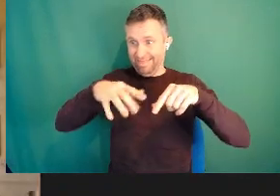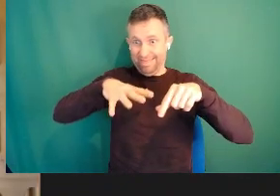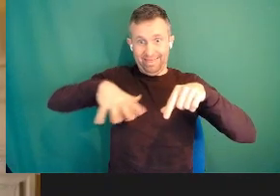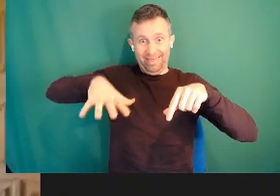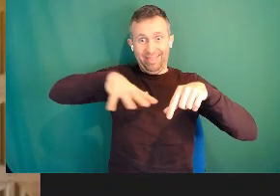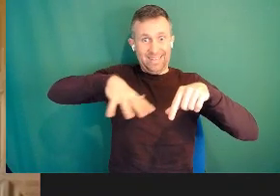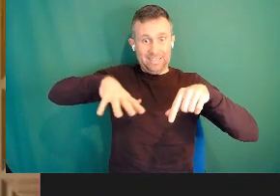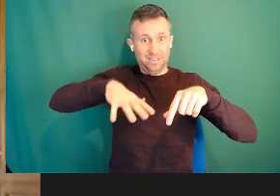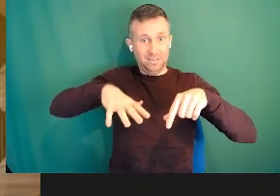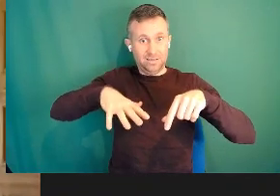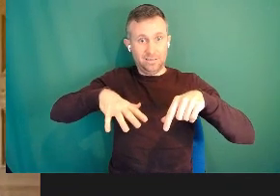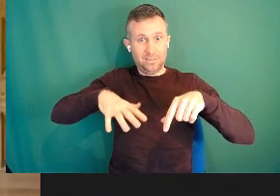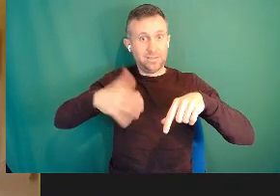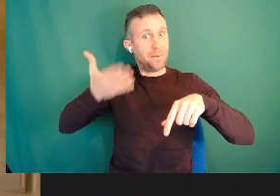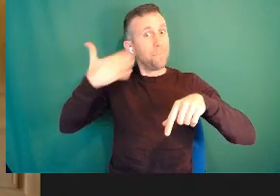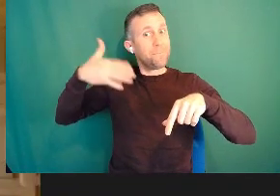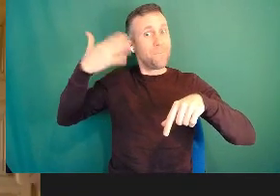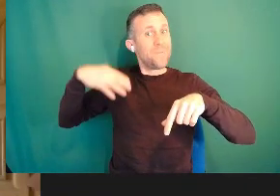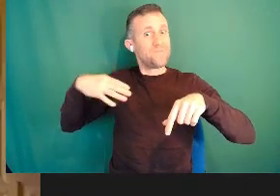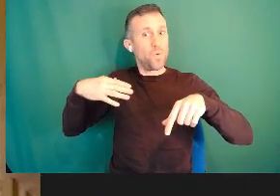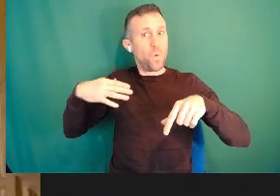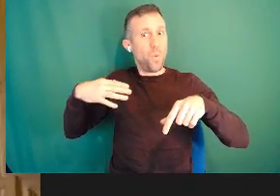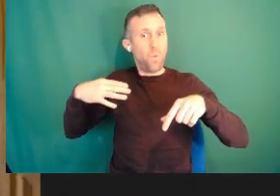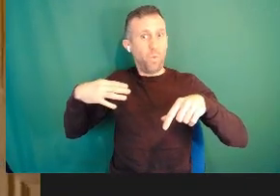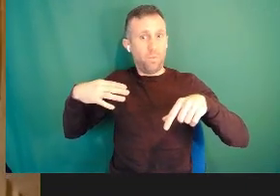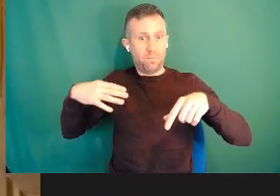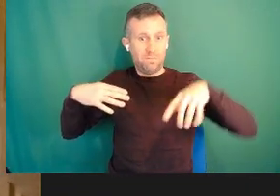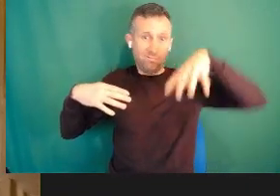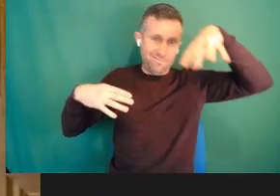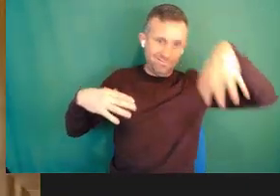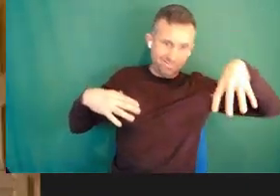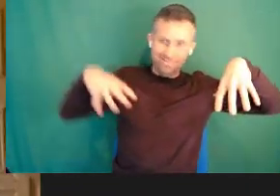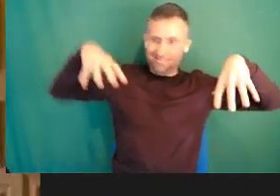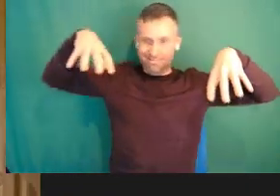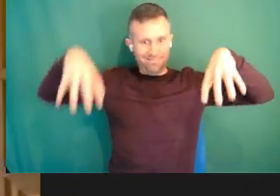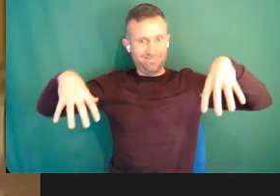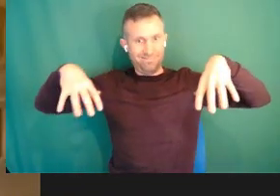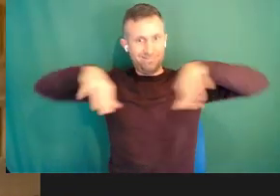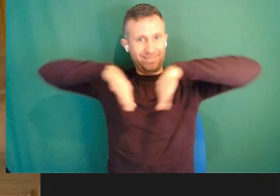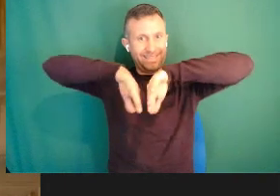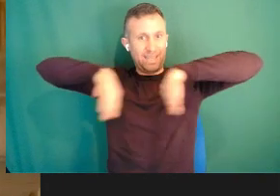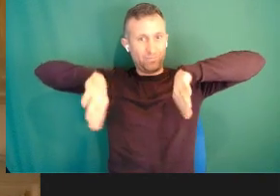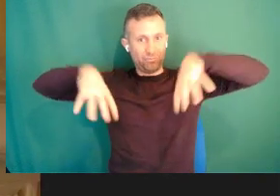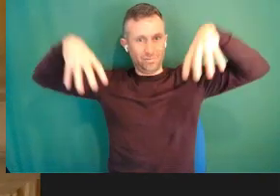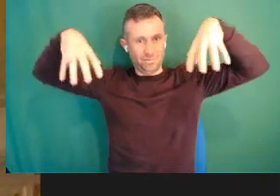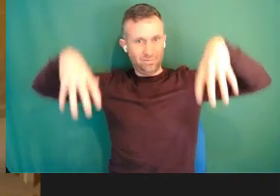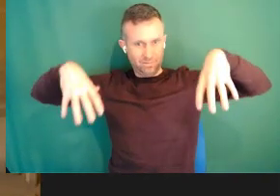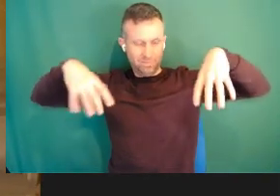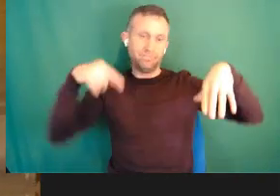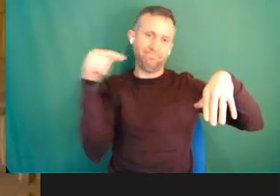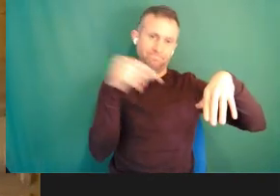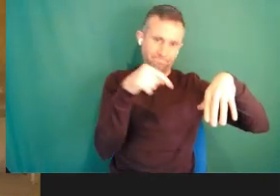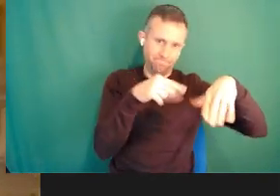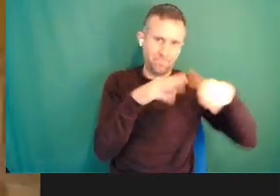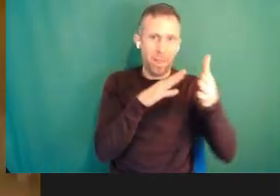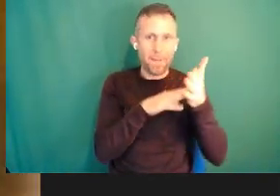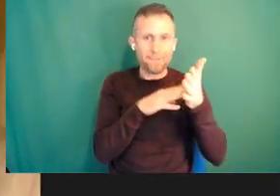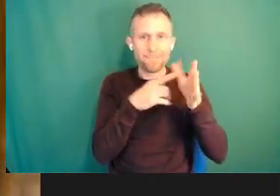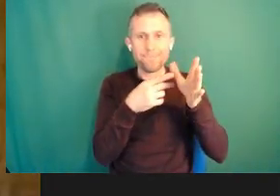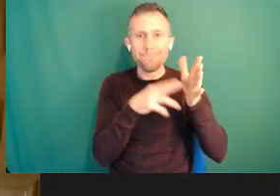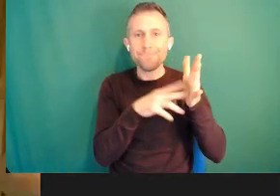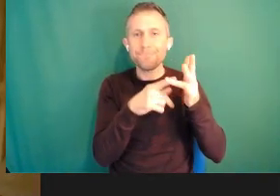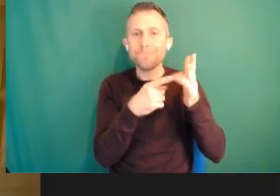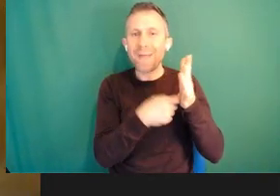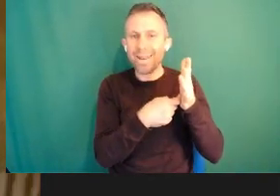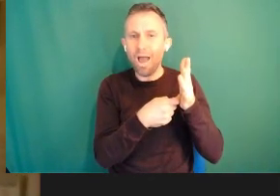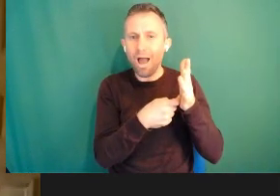through the kind of the manor house side of it, which would have been a hall house with bedrooms. And then what we're going